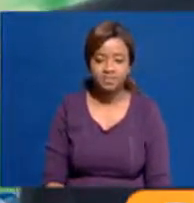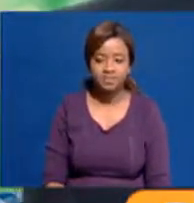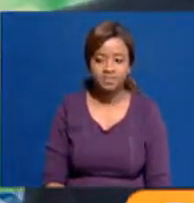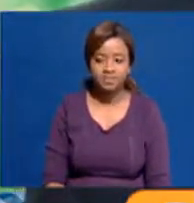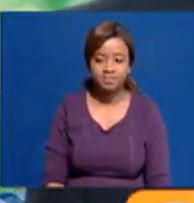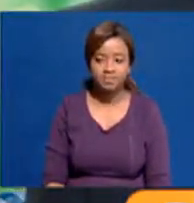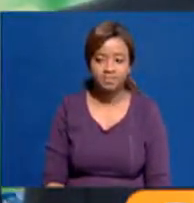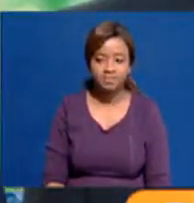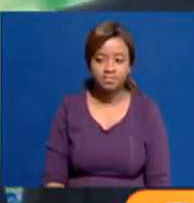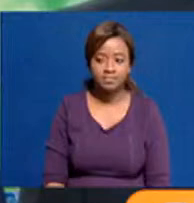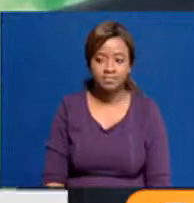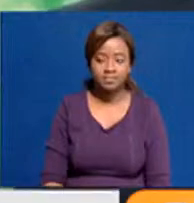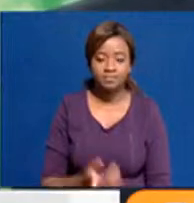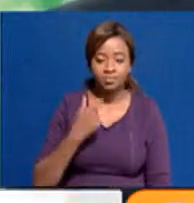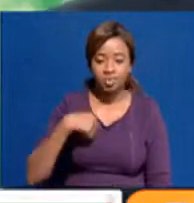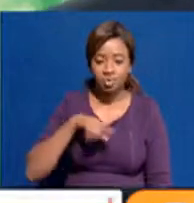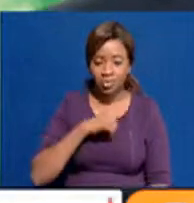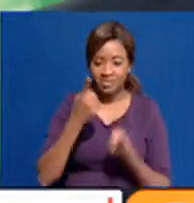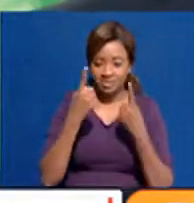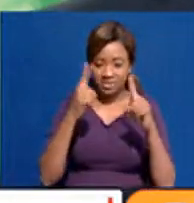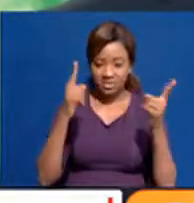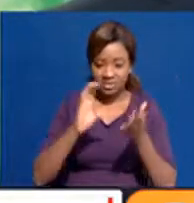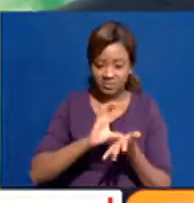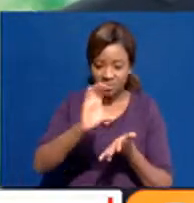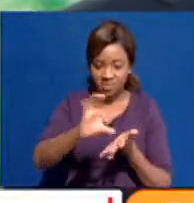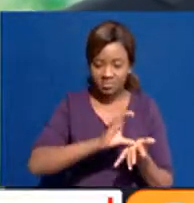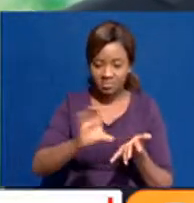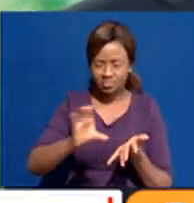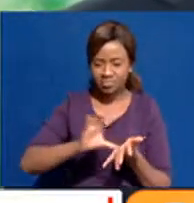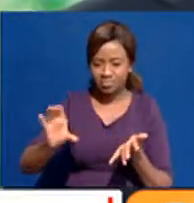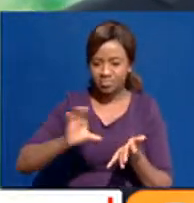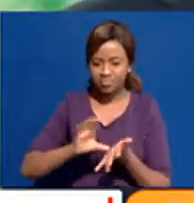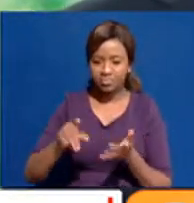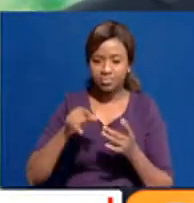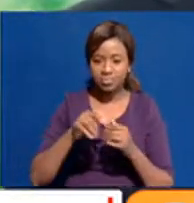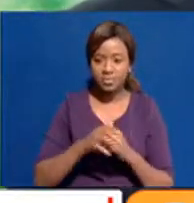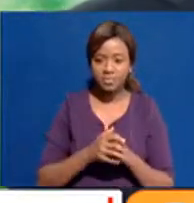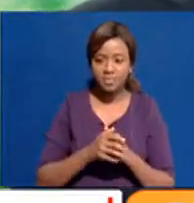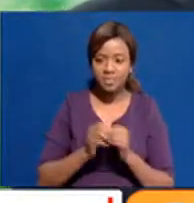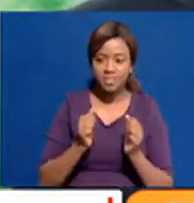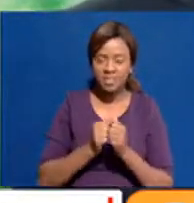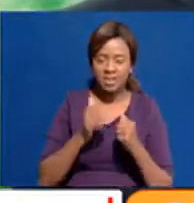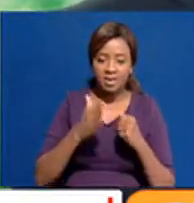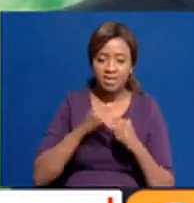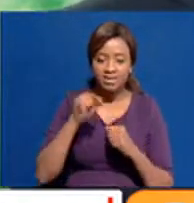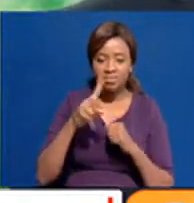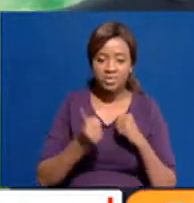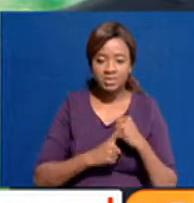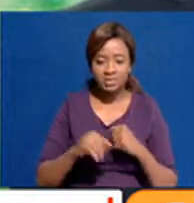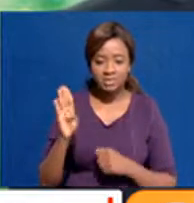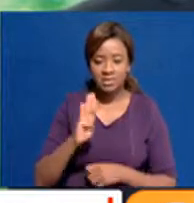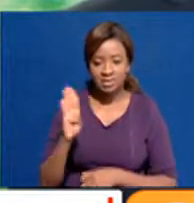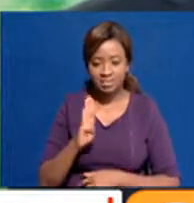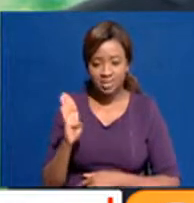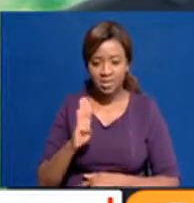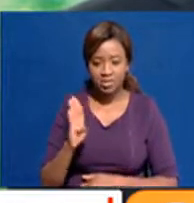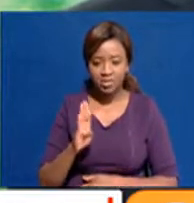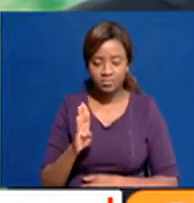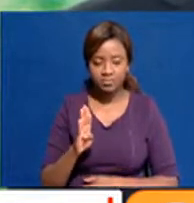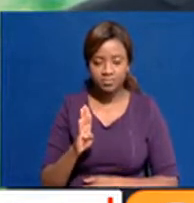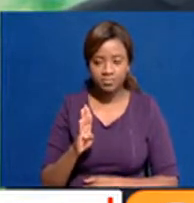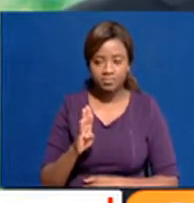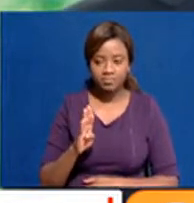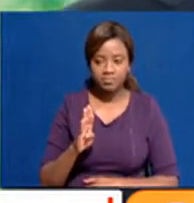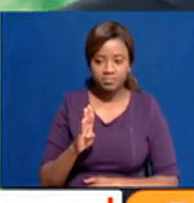We've been able to disperse to date, as at midday, over 19.6 billion Kenya